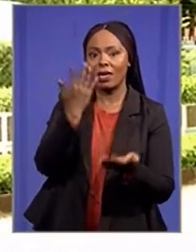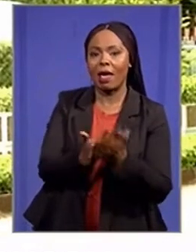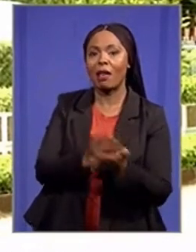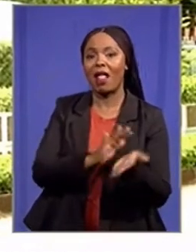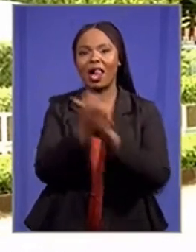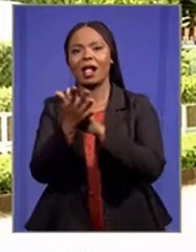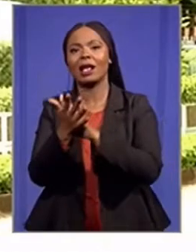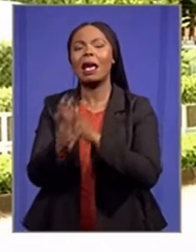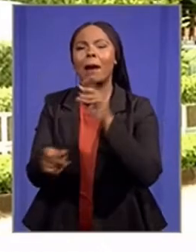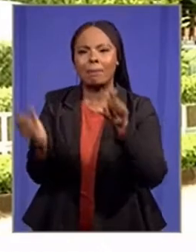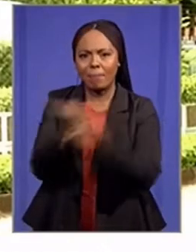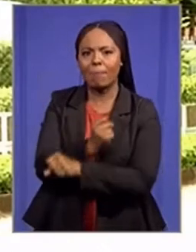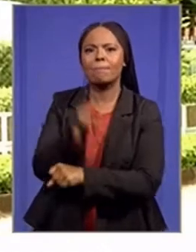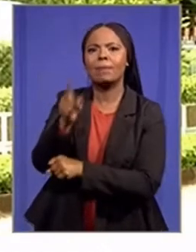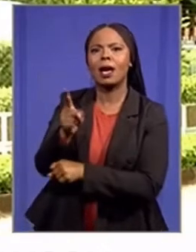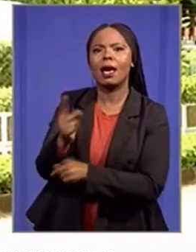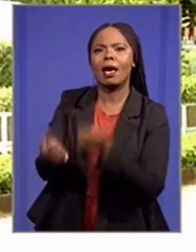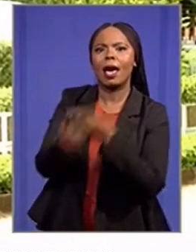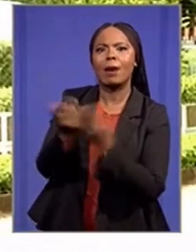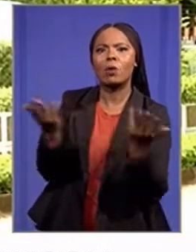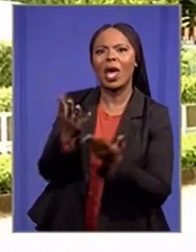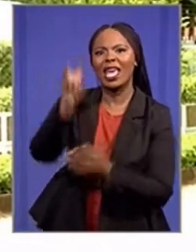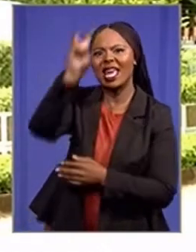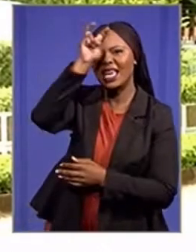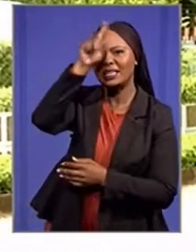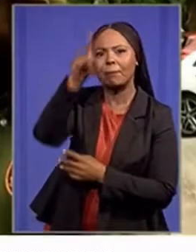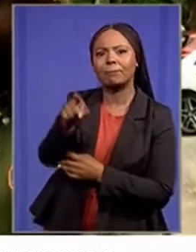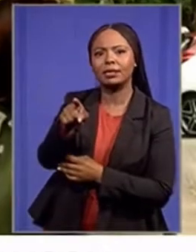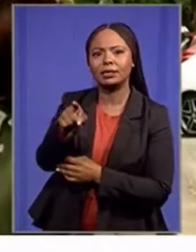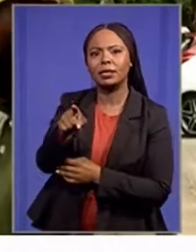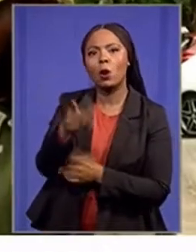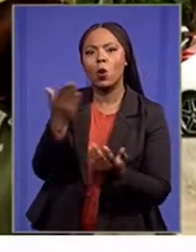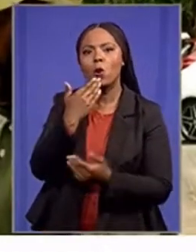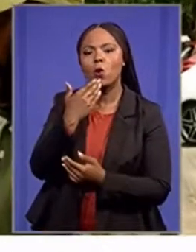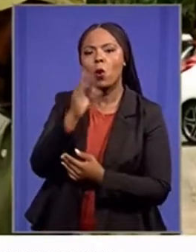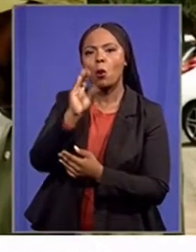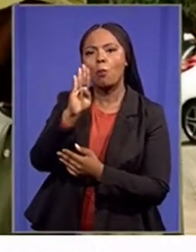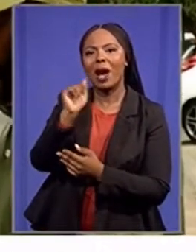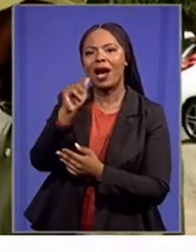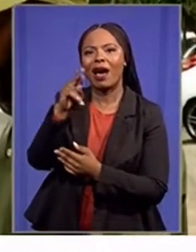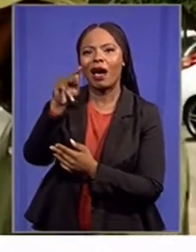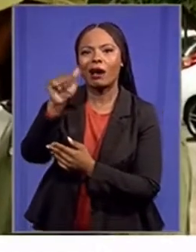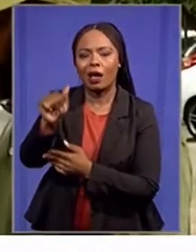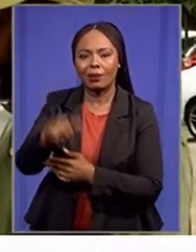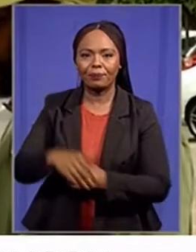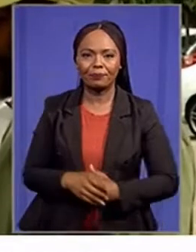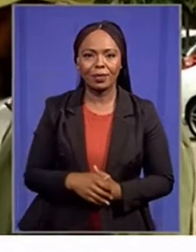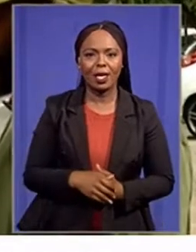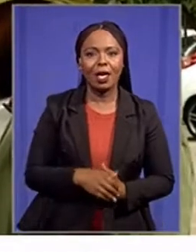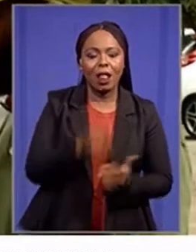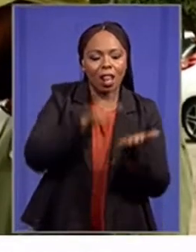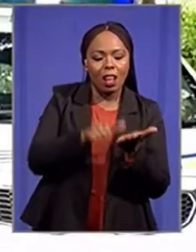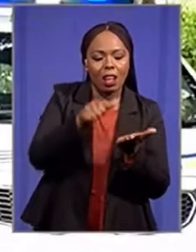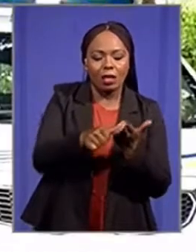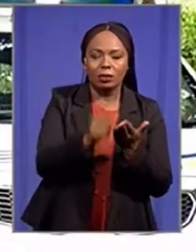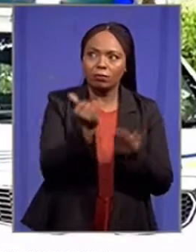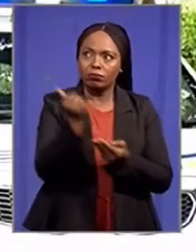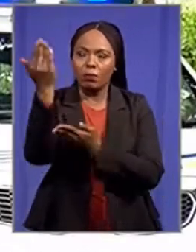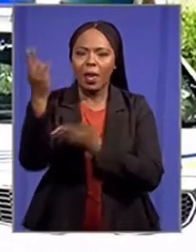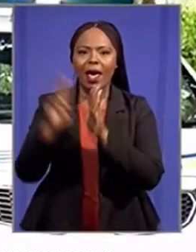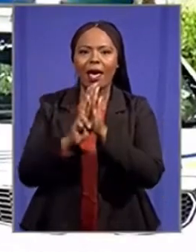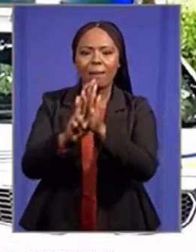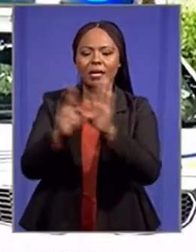like what happened in Egypt to Hosni Mubarak. Balopile mo memorandumong o ba onetseng batlhankela ba embassy